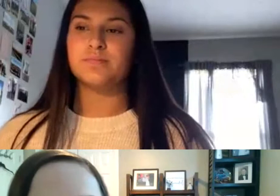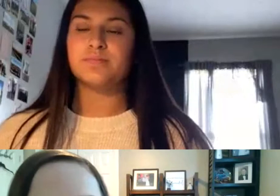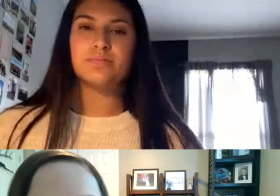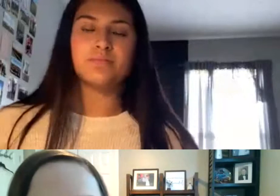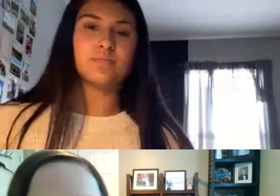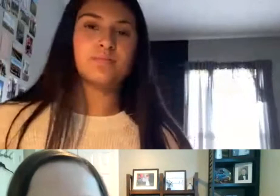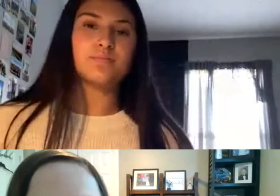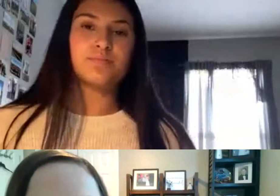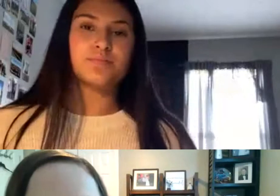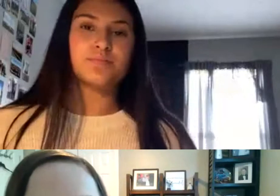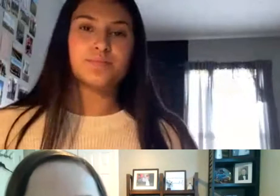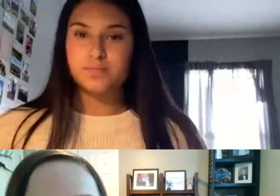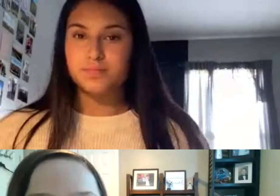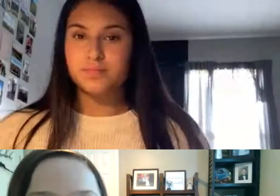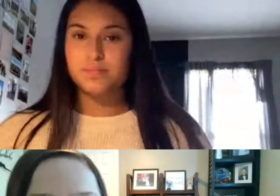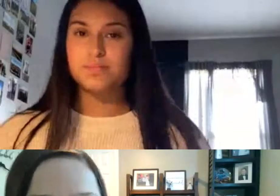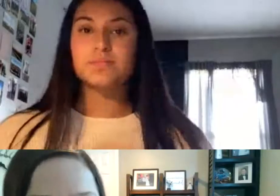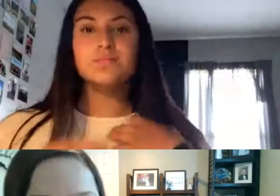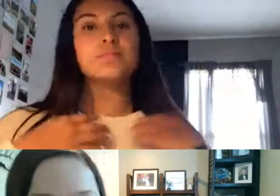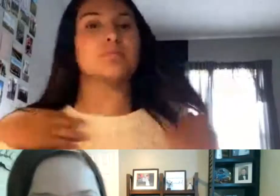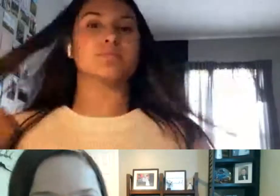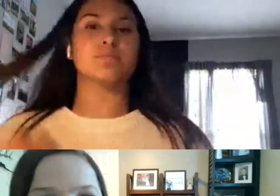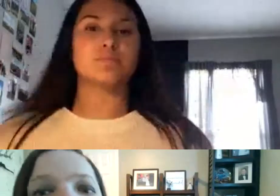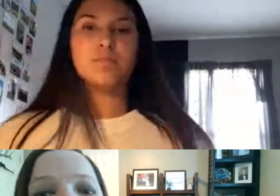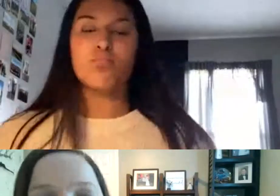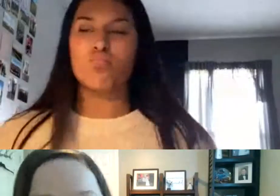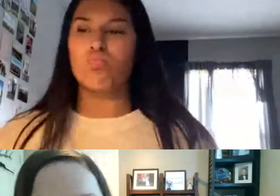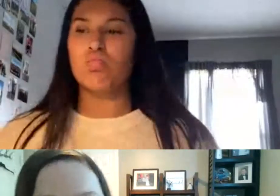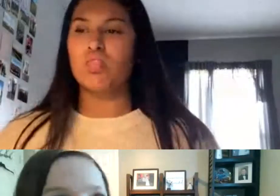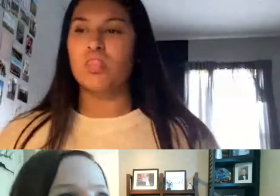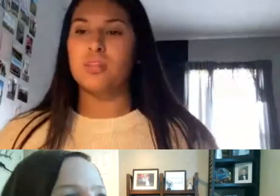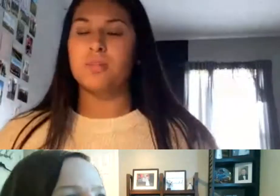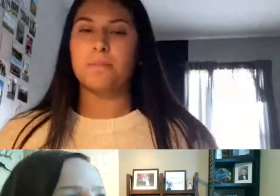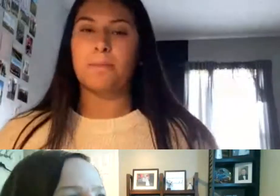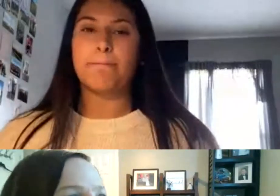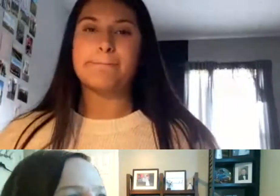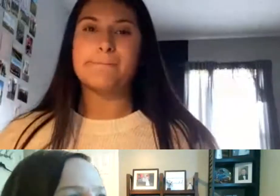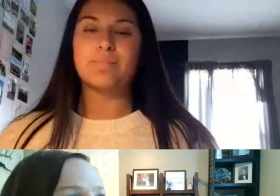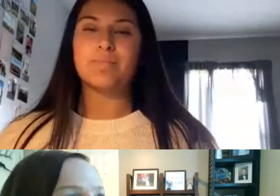of Discovery in Jefferson County. Mm-hmm. Okay, perfect.